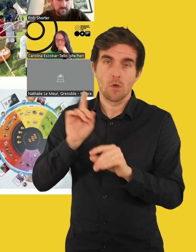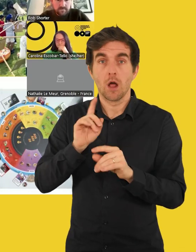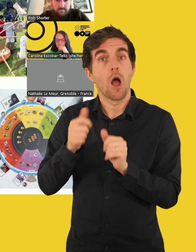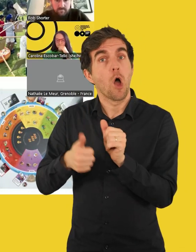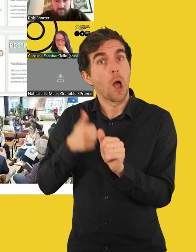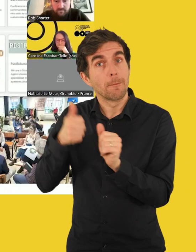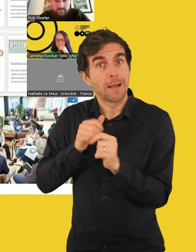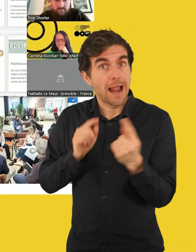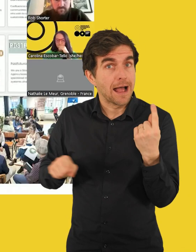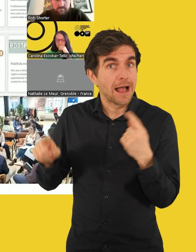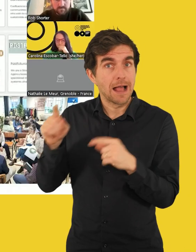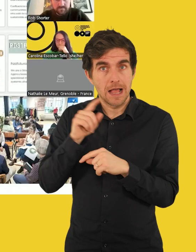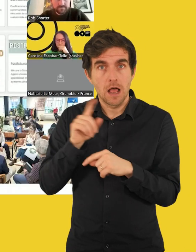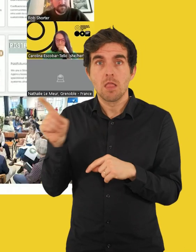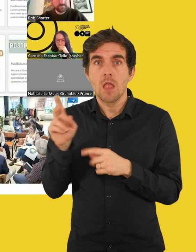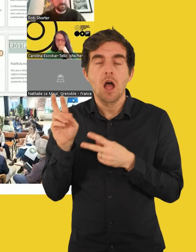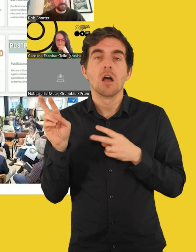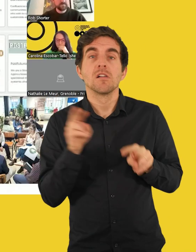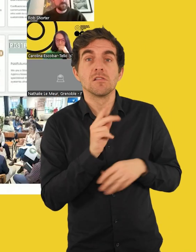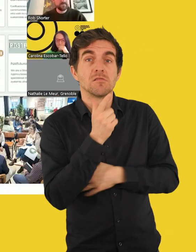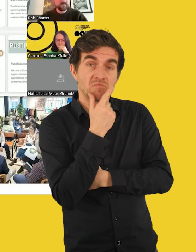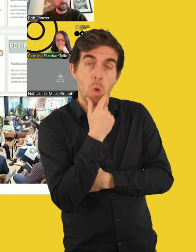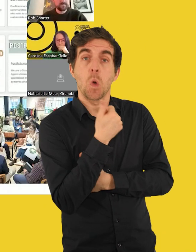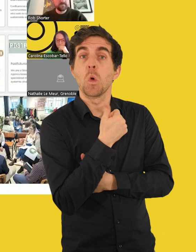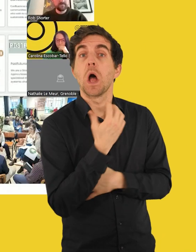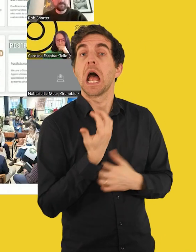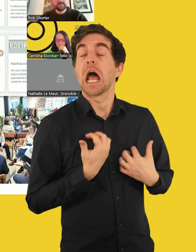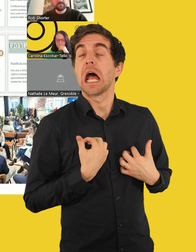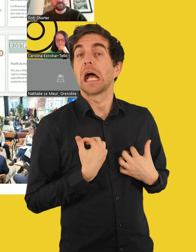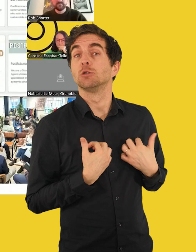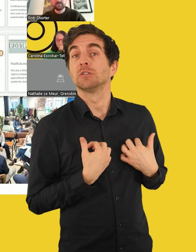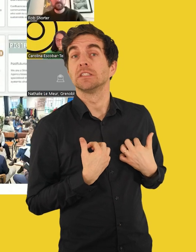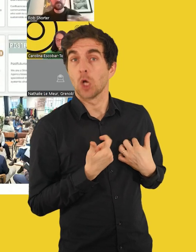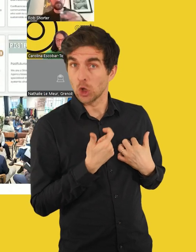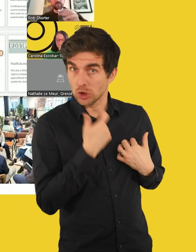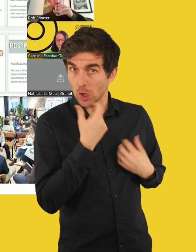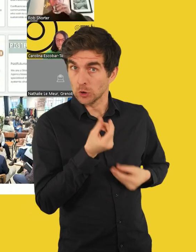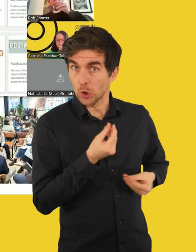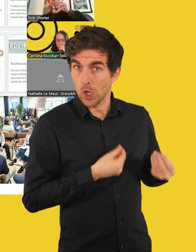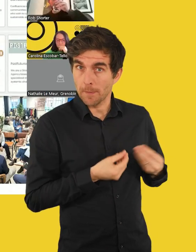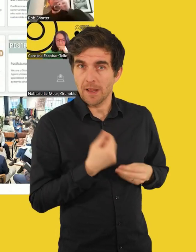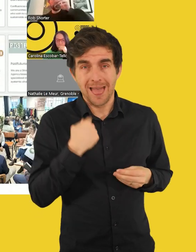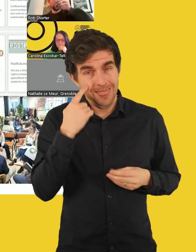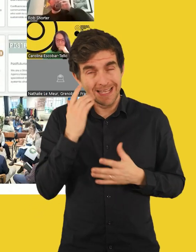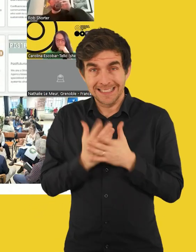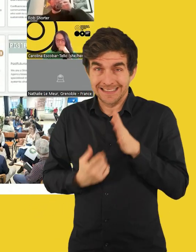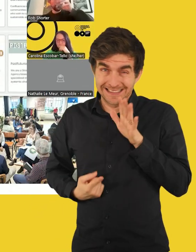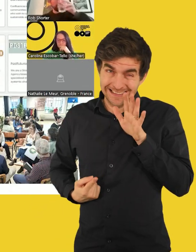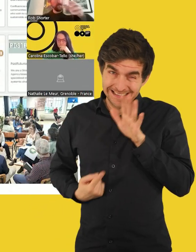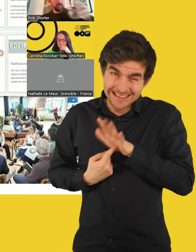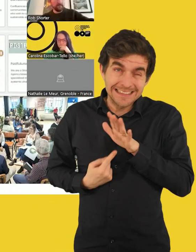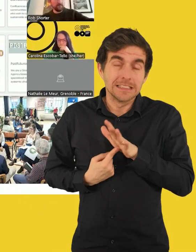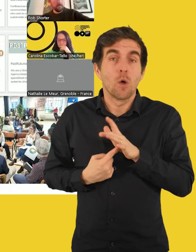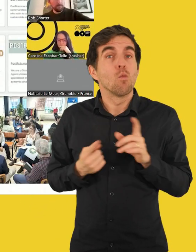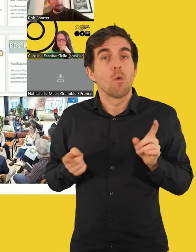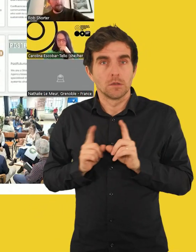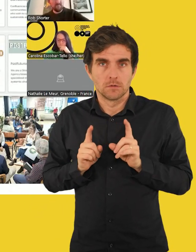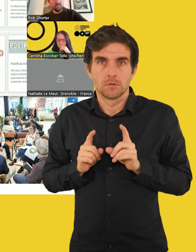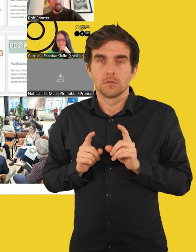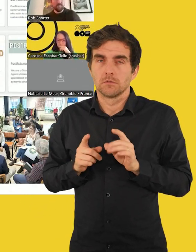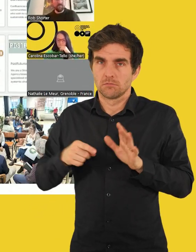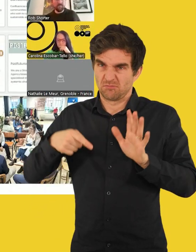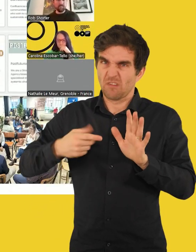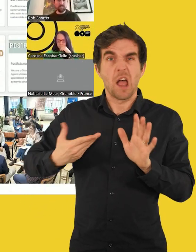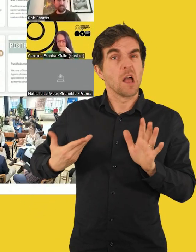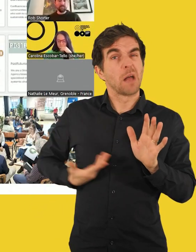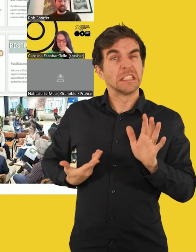key message when companies come and they say, oh, we're interested in doughnut economics. Okay, we believe the critical thing is to